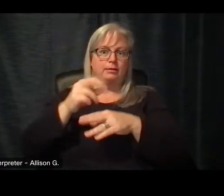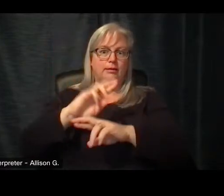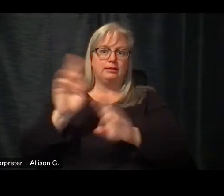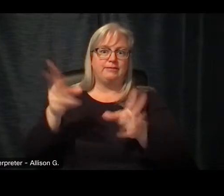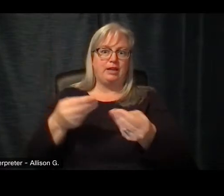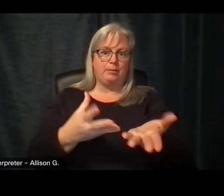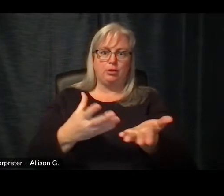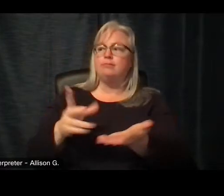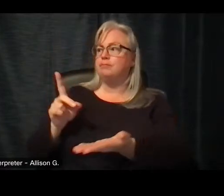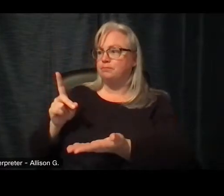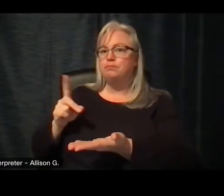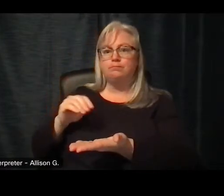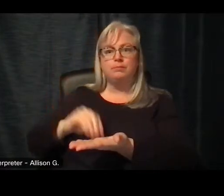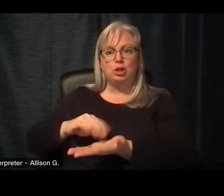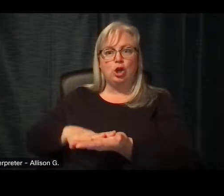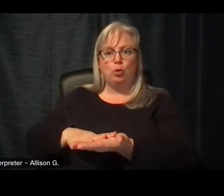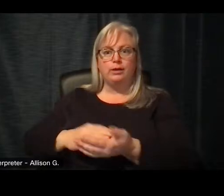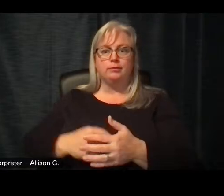Duly noted.